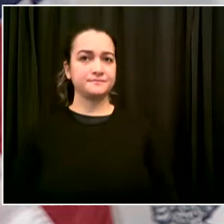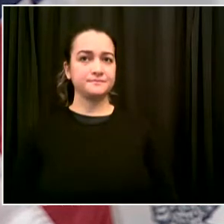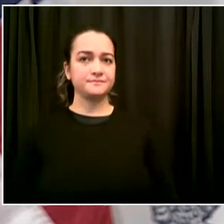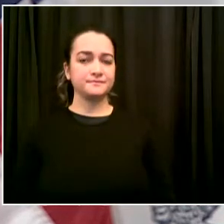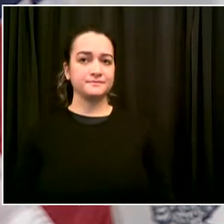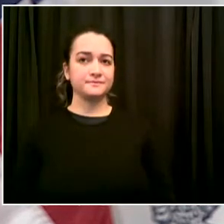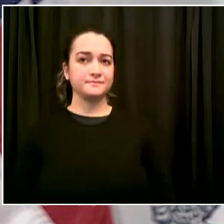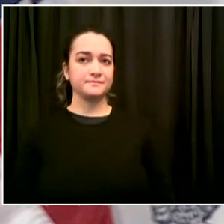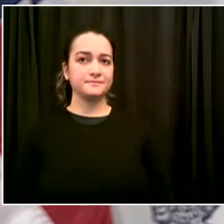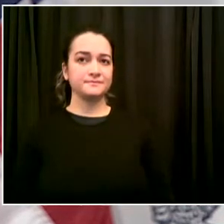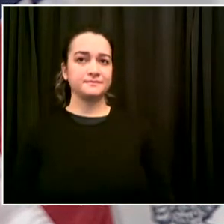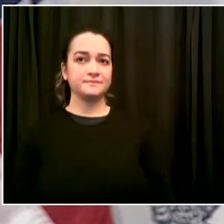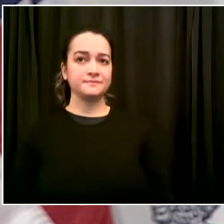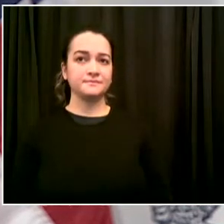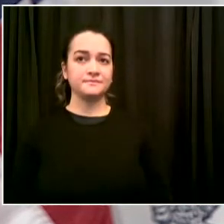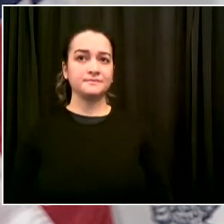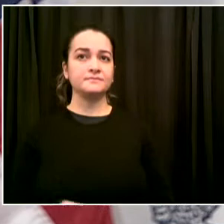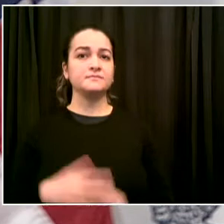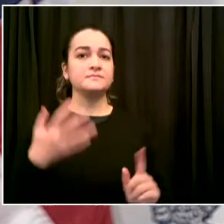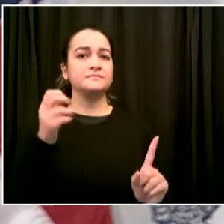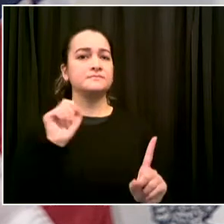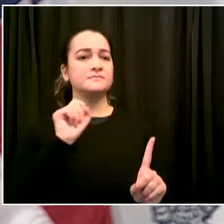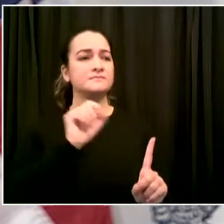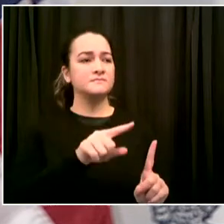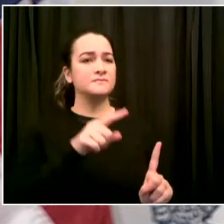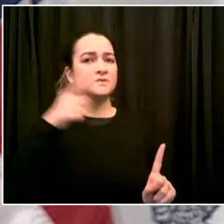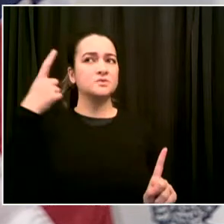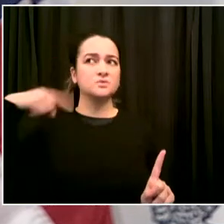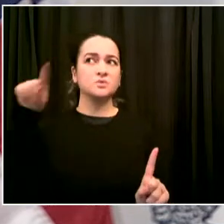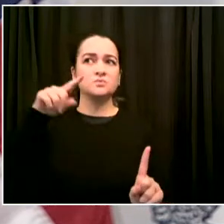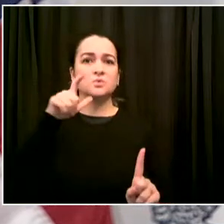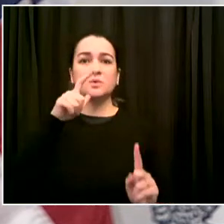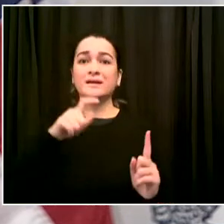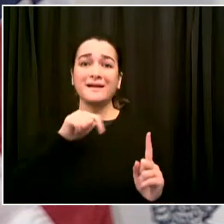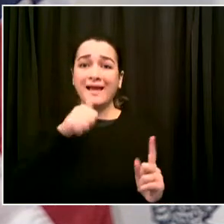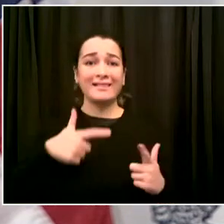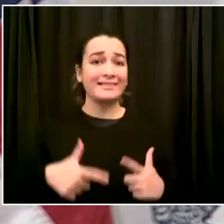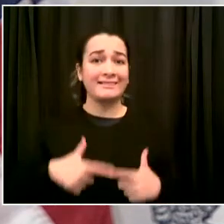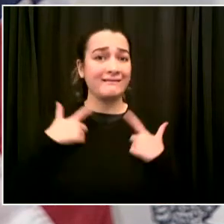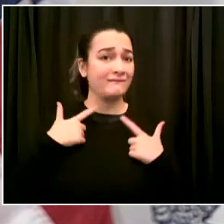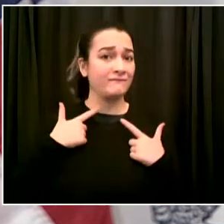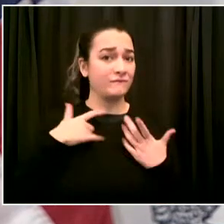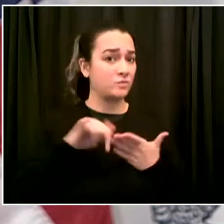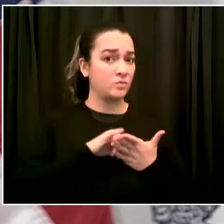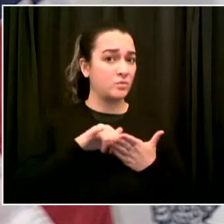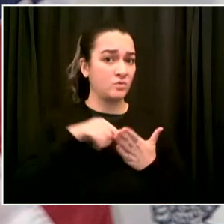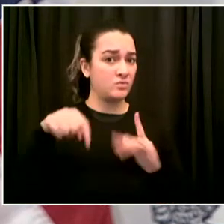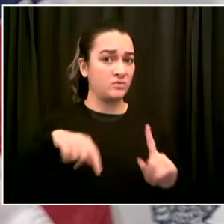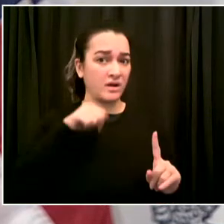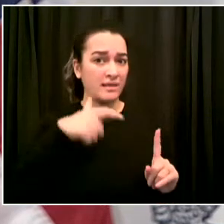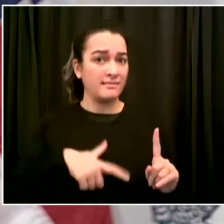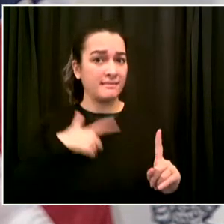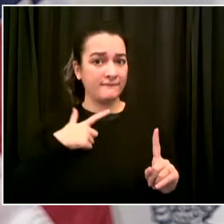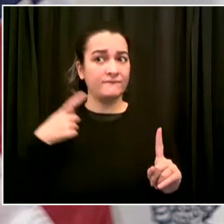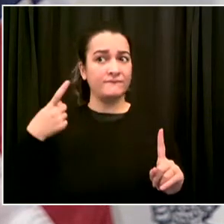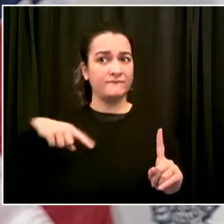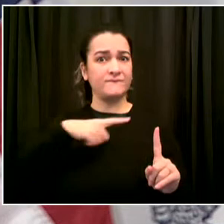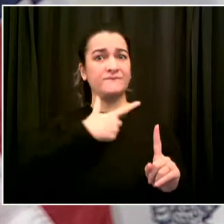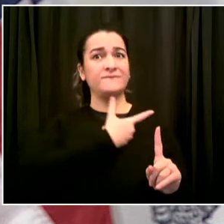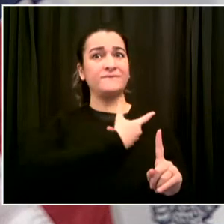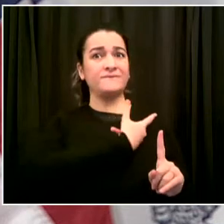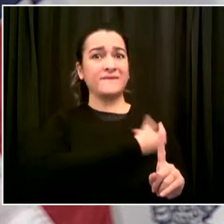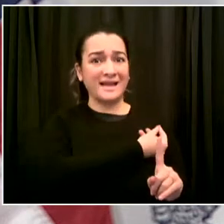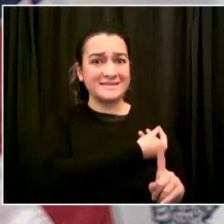city than people who are Black and live in the 5 boroughs. Is there something preventing the city from imposing residency